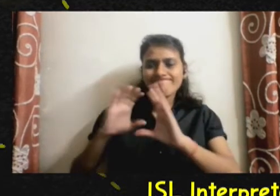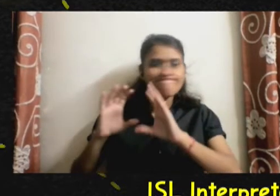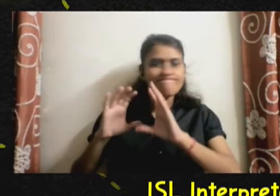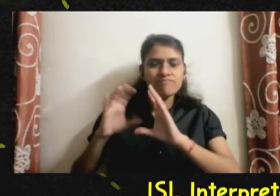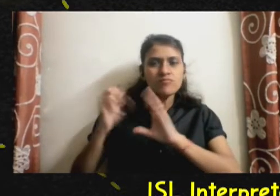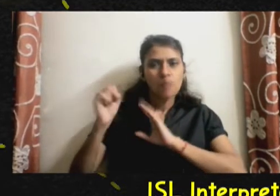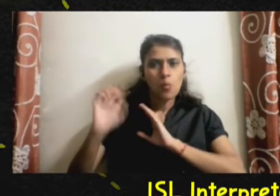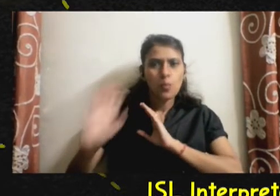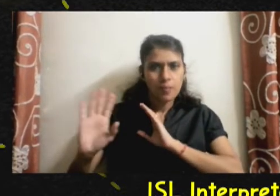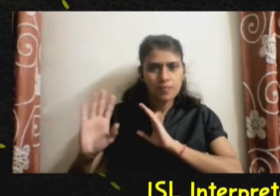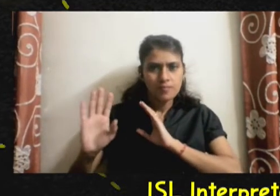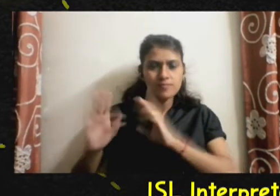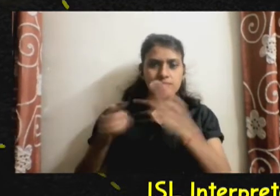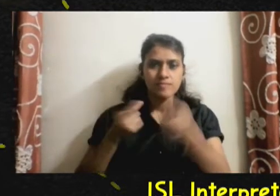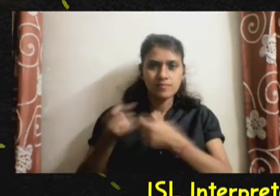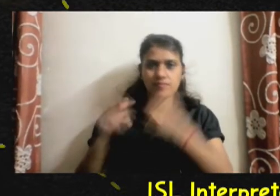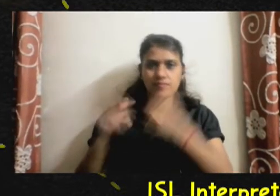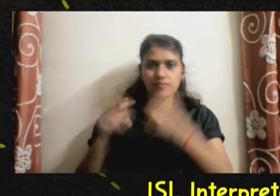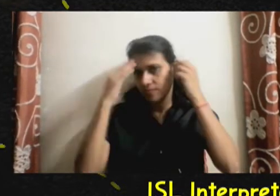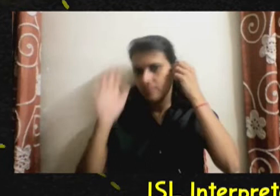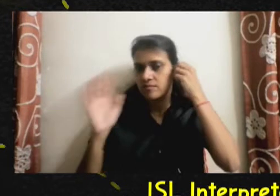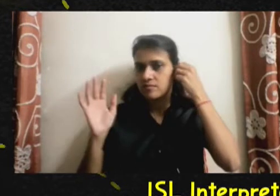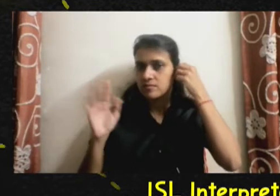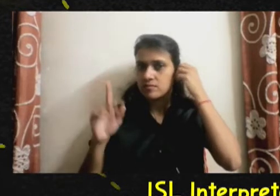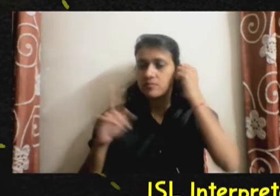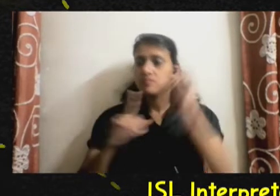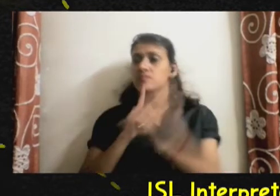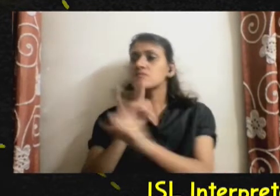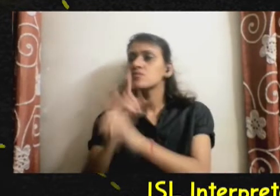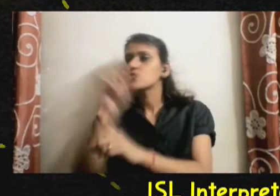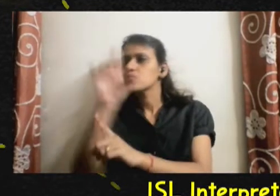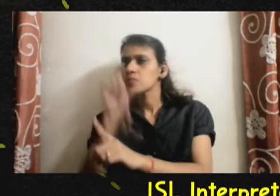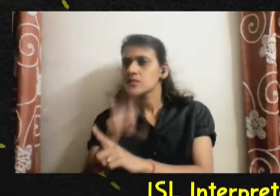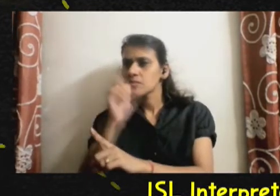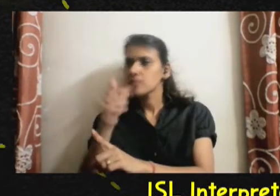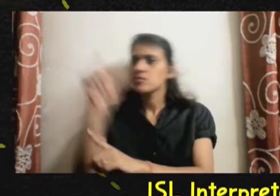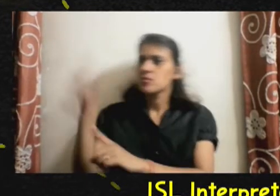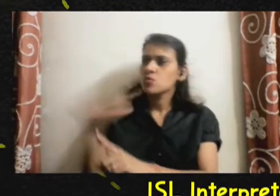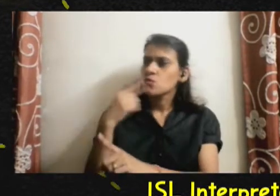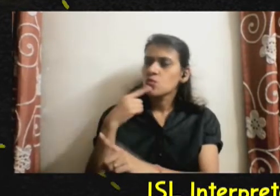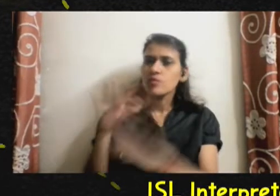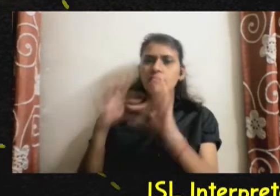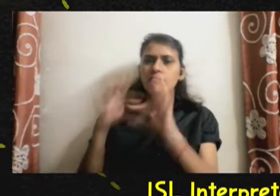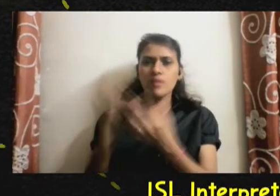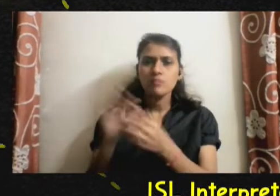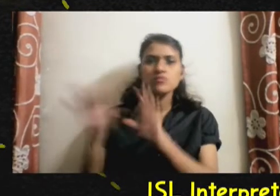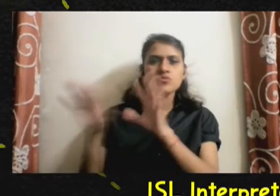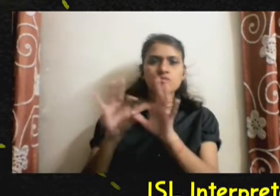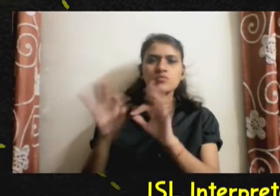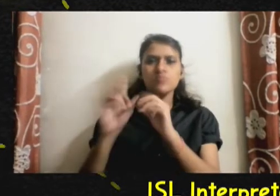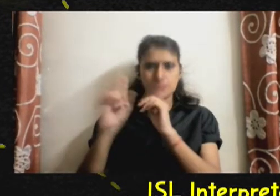trying to deal with, who can you reach out to and get that person to call us so that we can